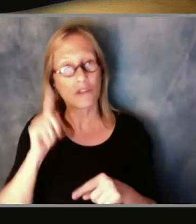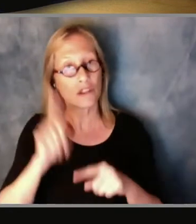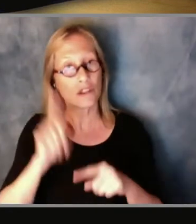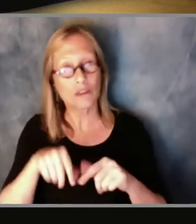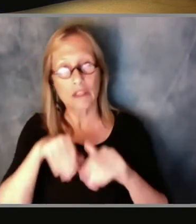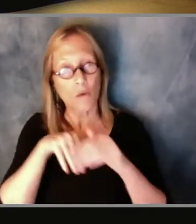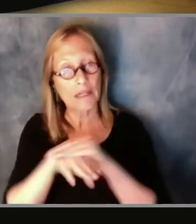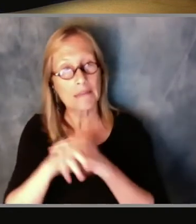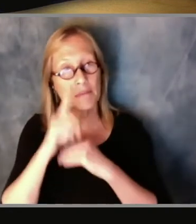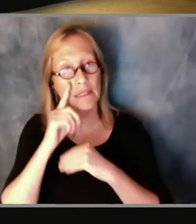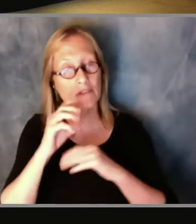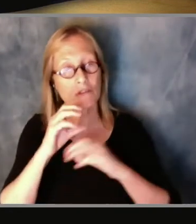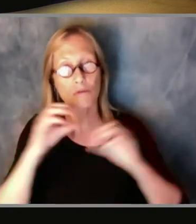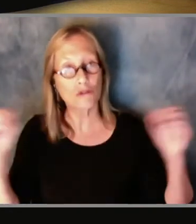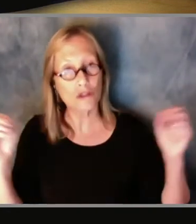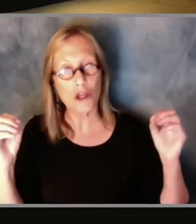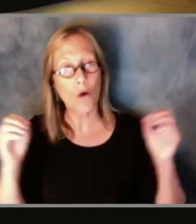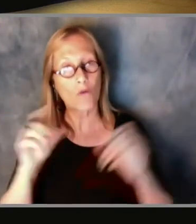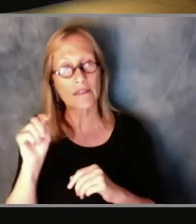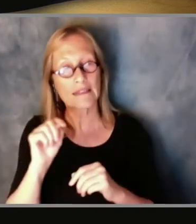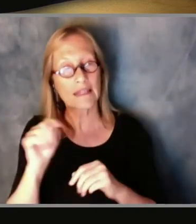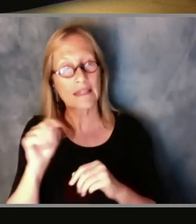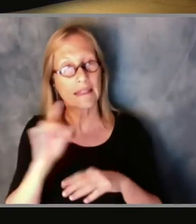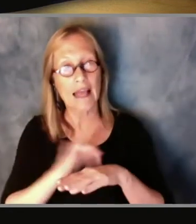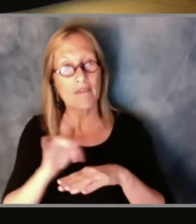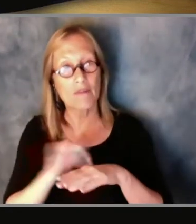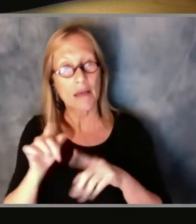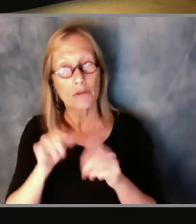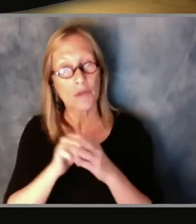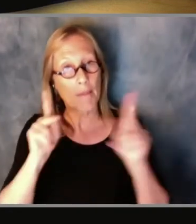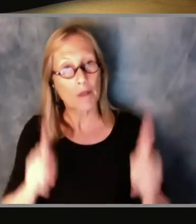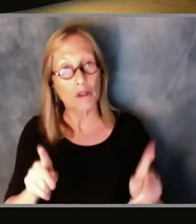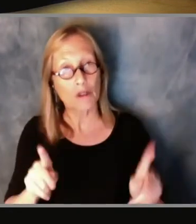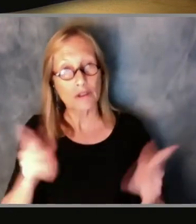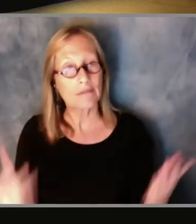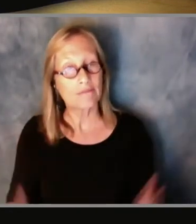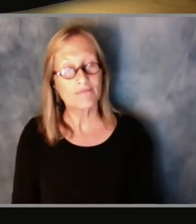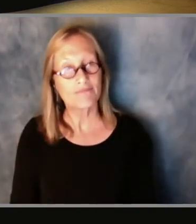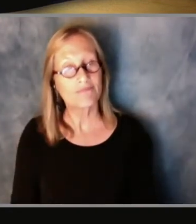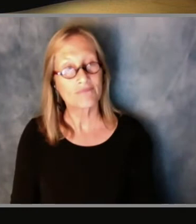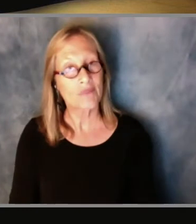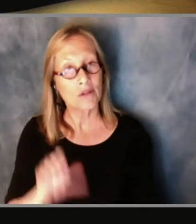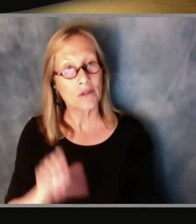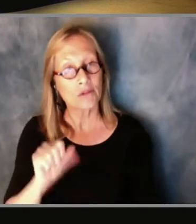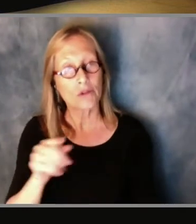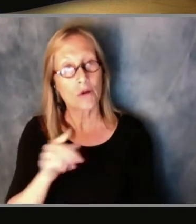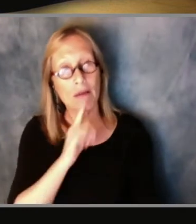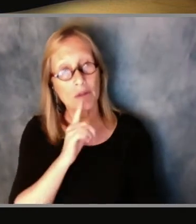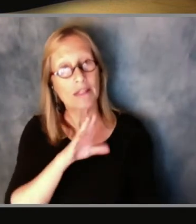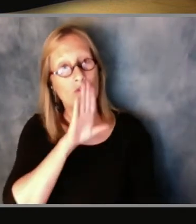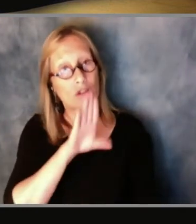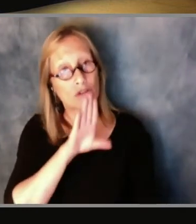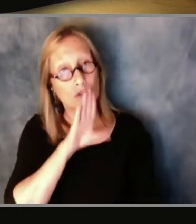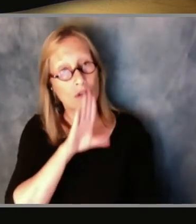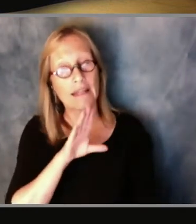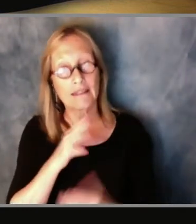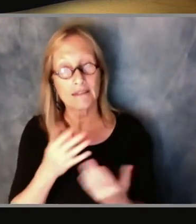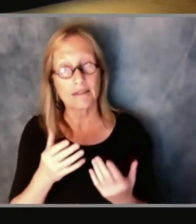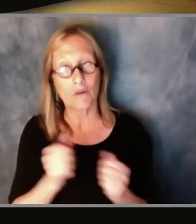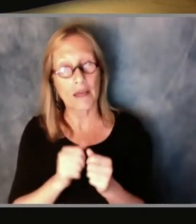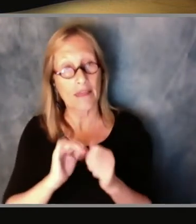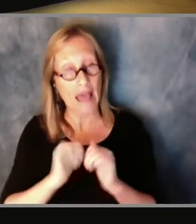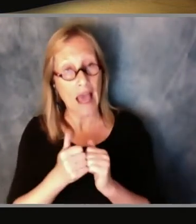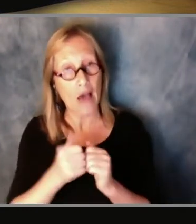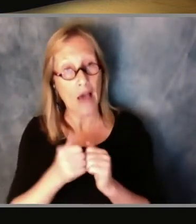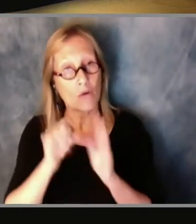there was no facility available to that person. And so I'm very frustrated in how the state has